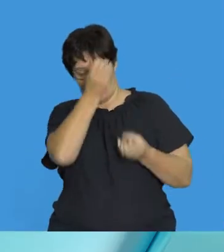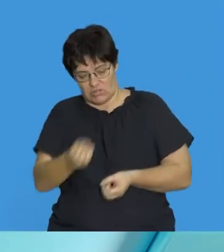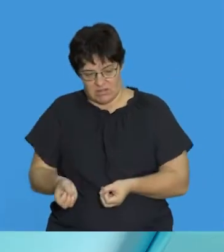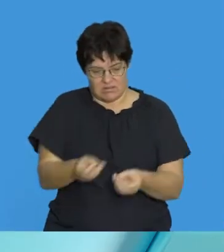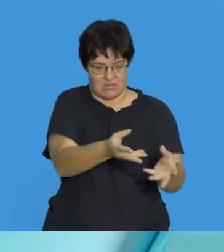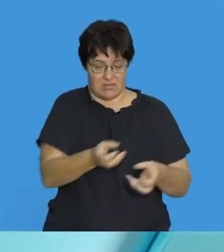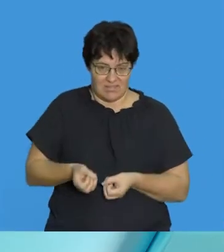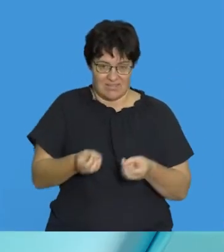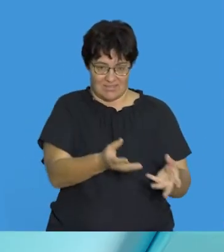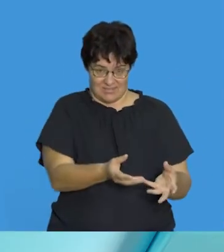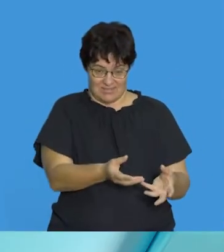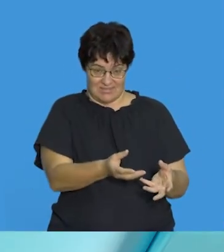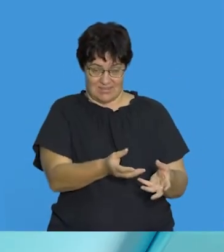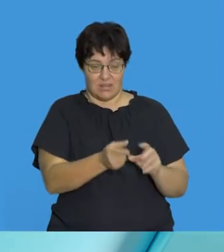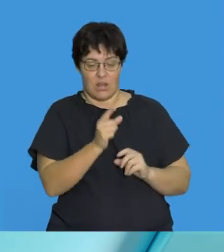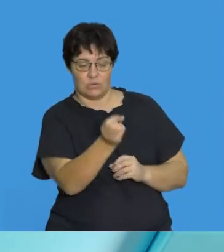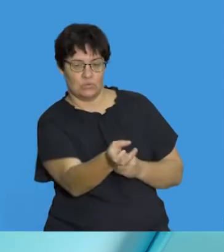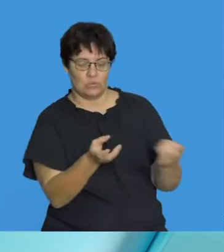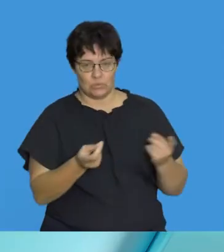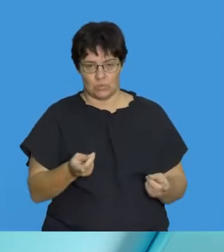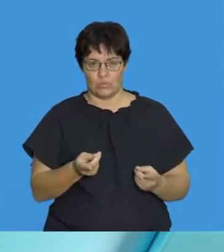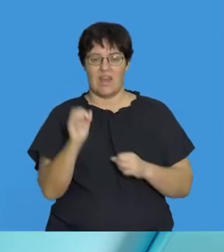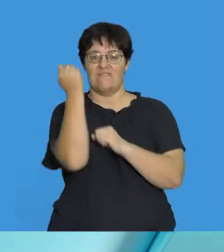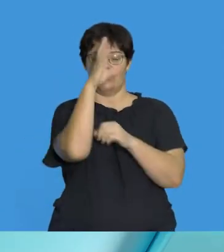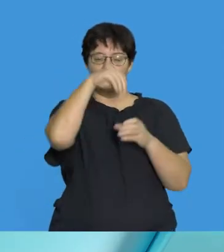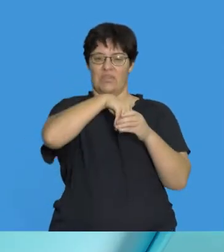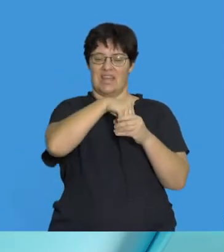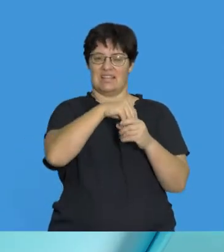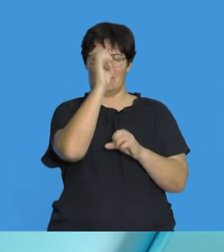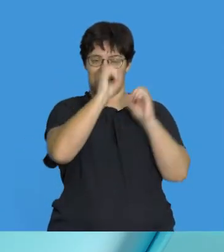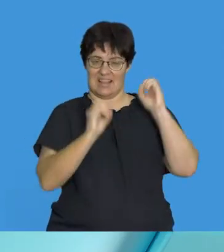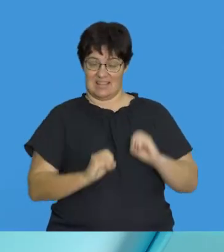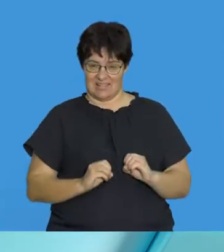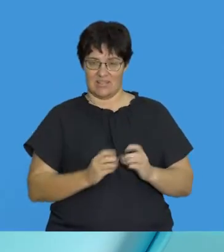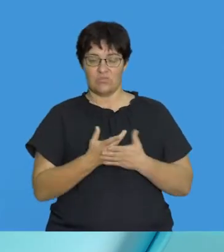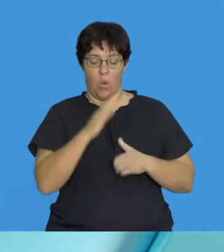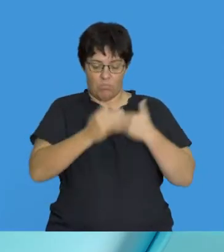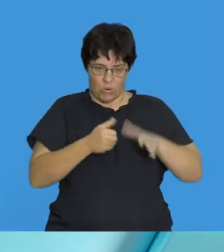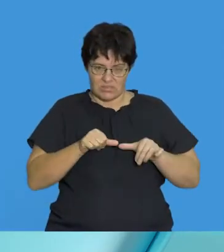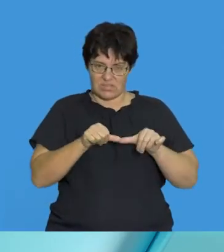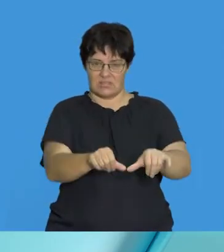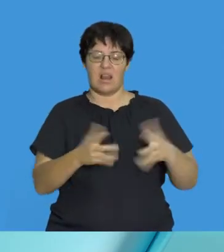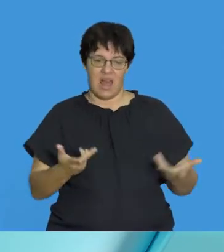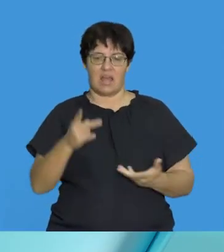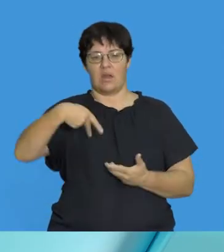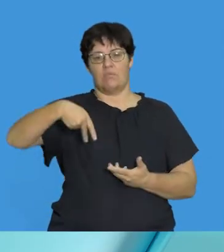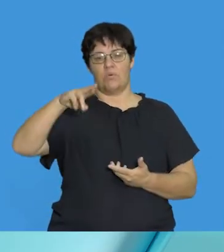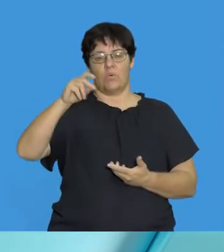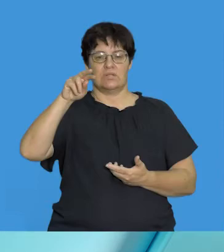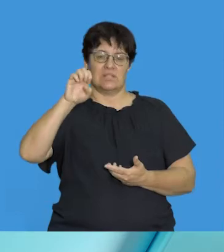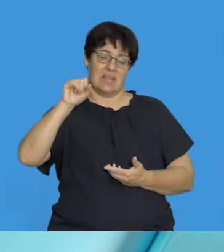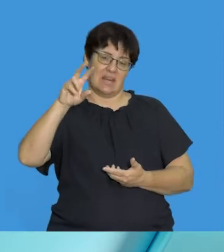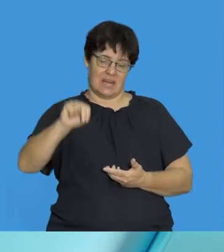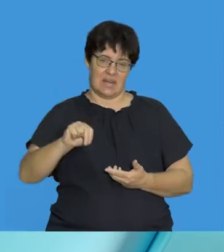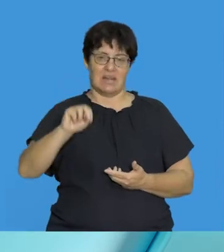special information to the factories in the cell to carry out processes like protein